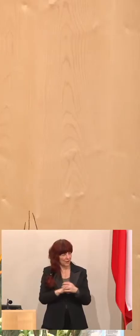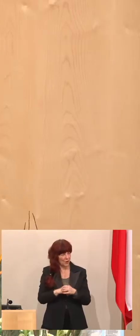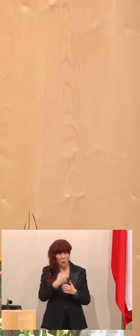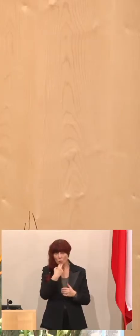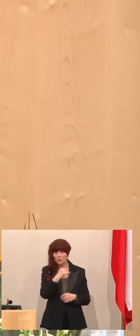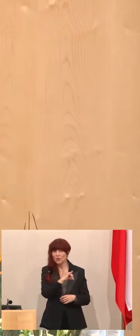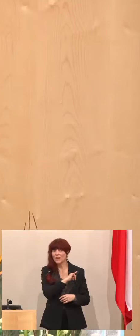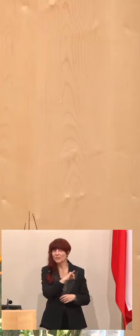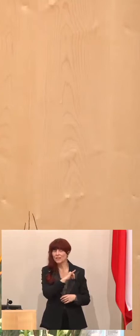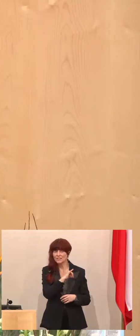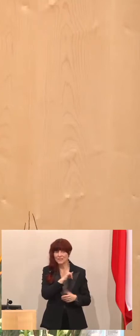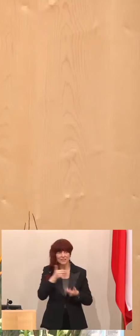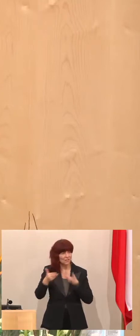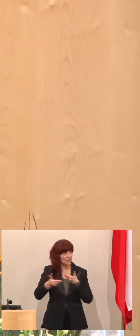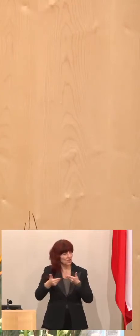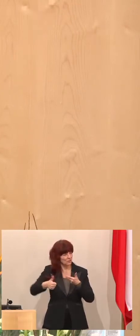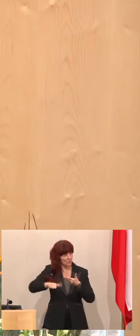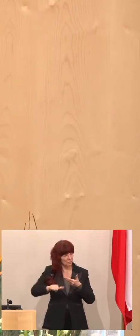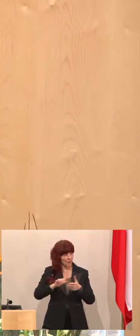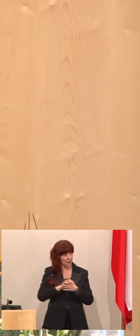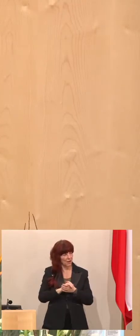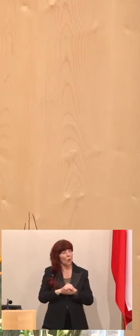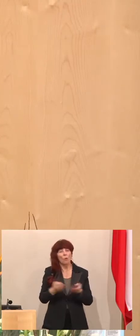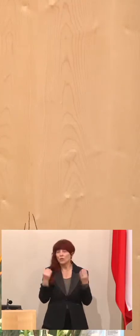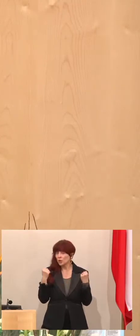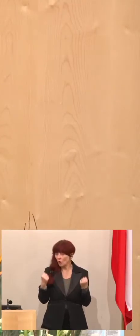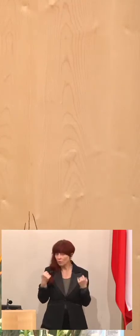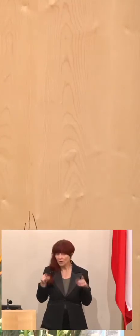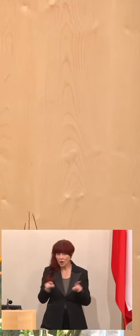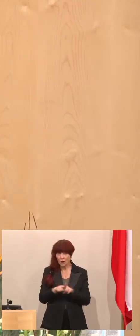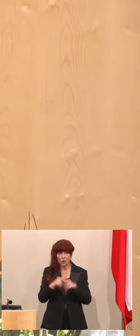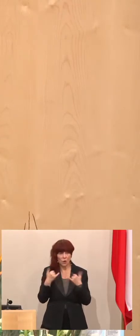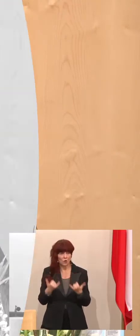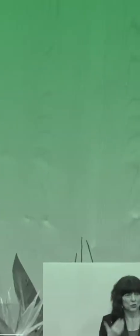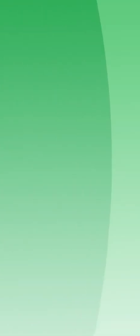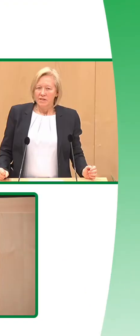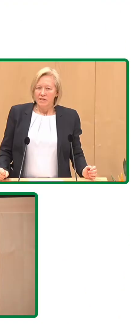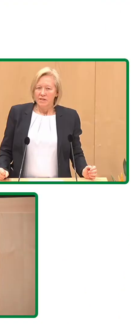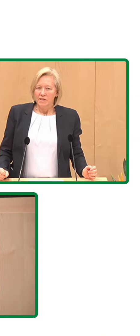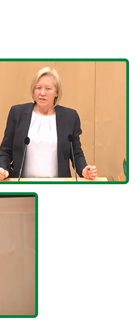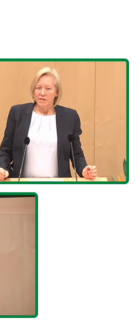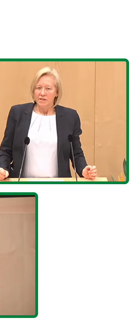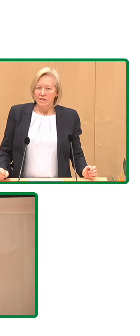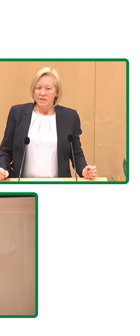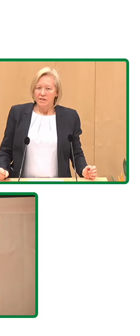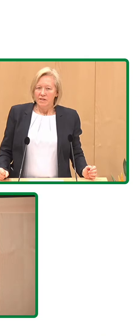government will participate. And I hope that can also have one or another view today.